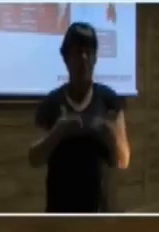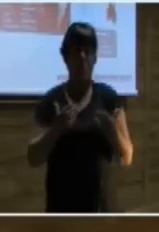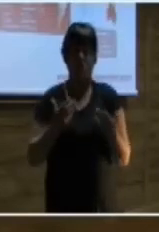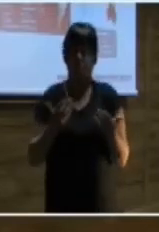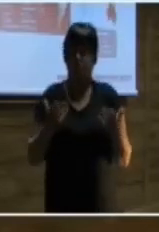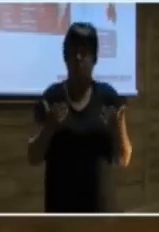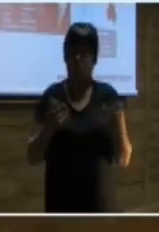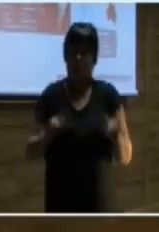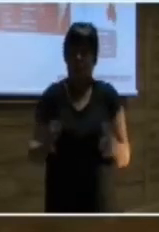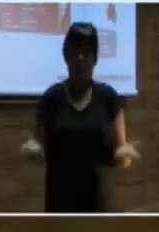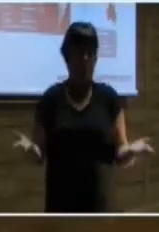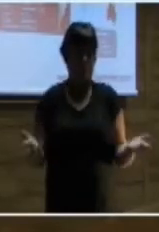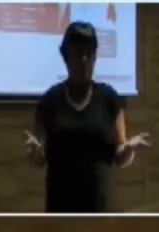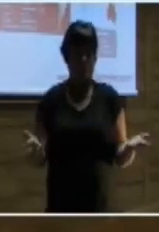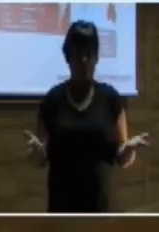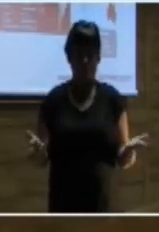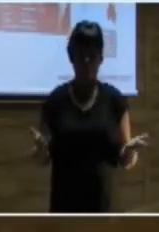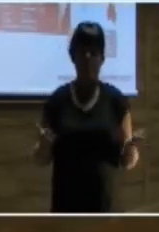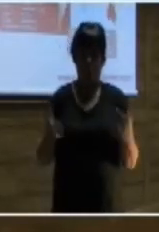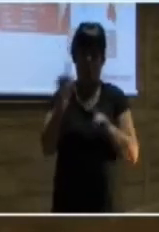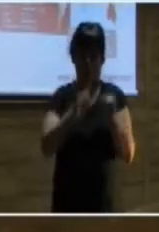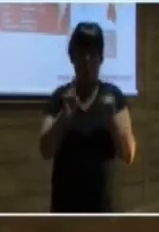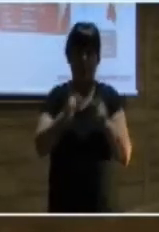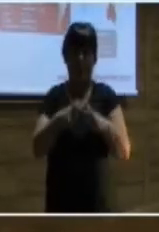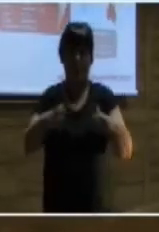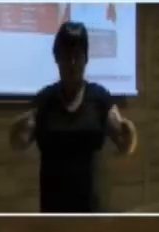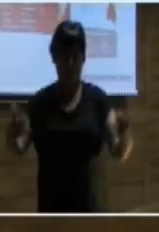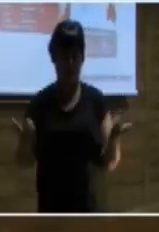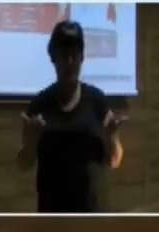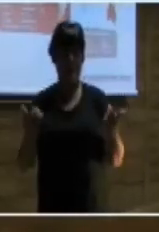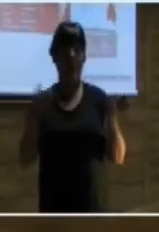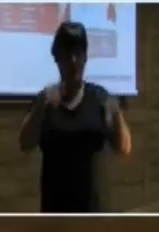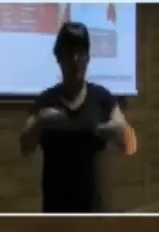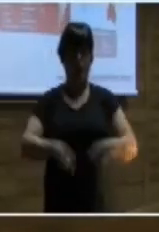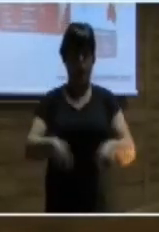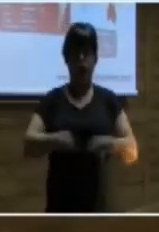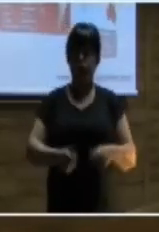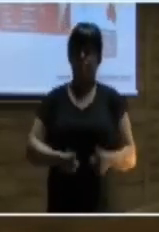bigger and even more costly as well. You can see here that in